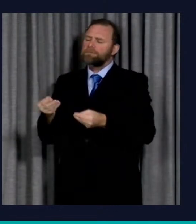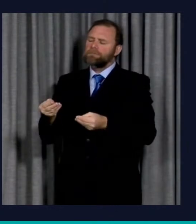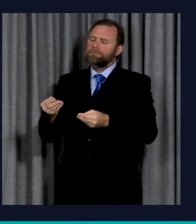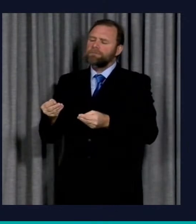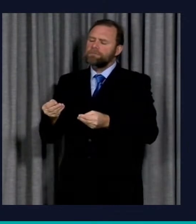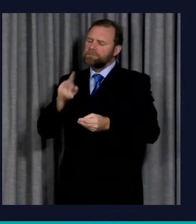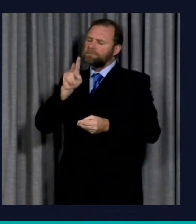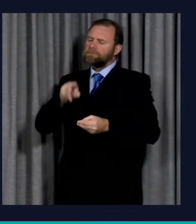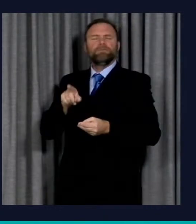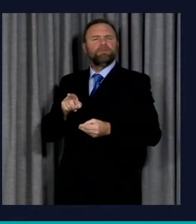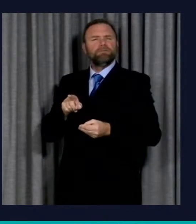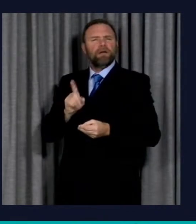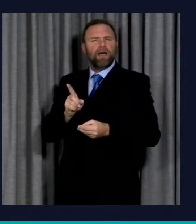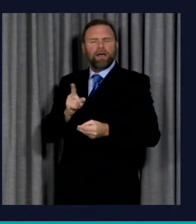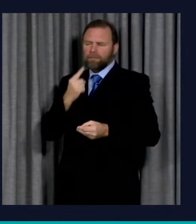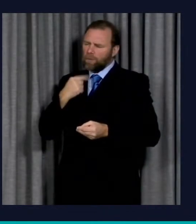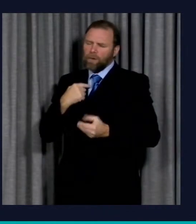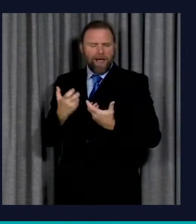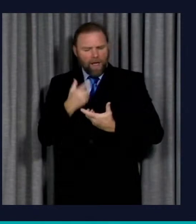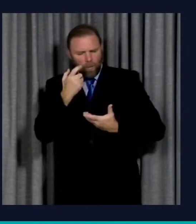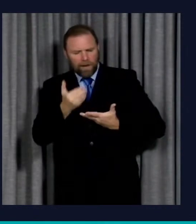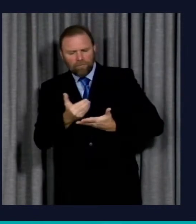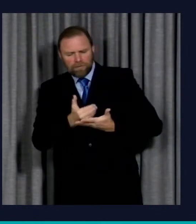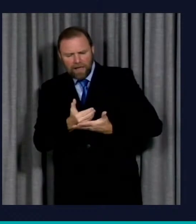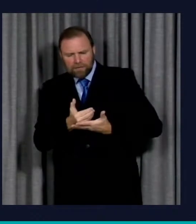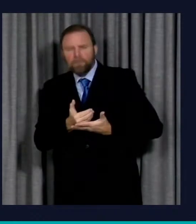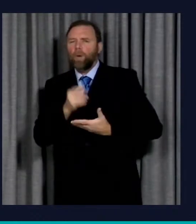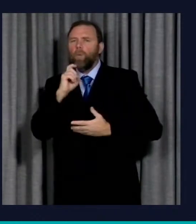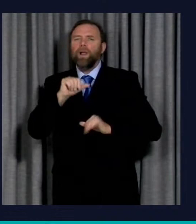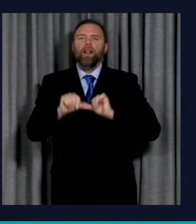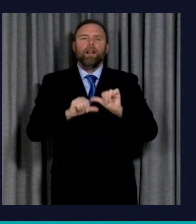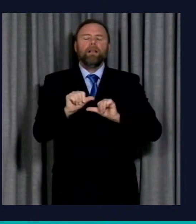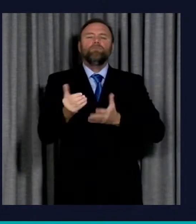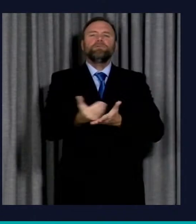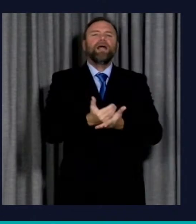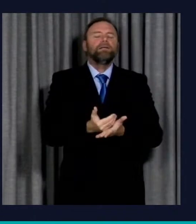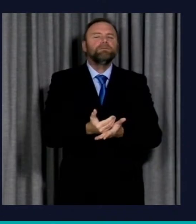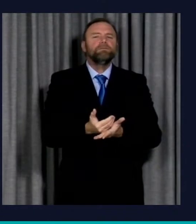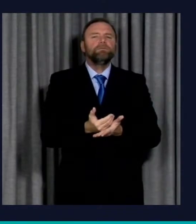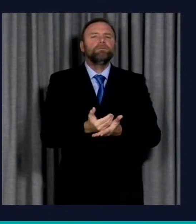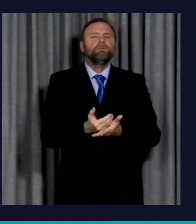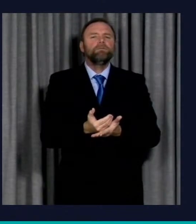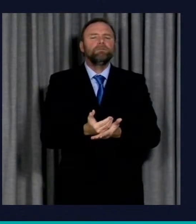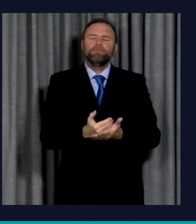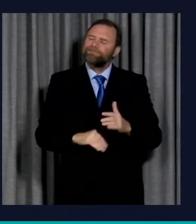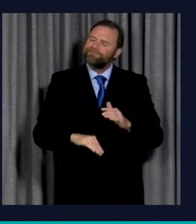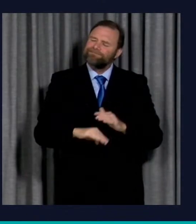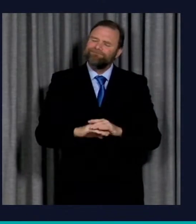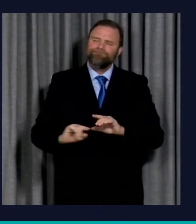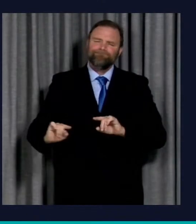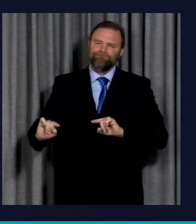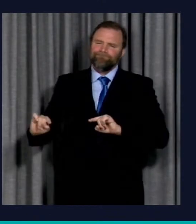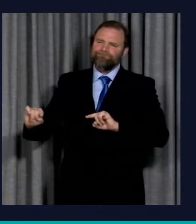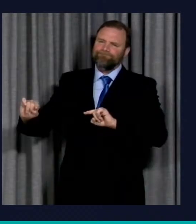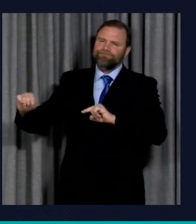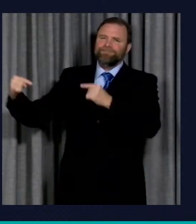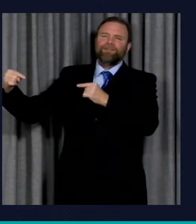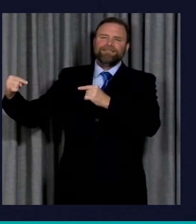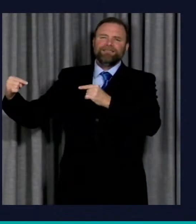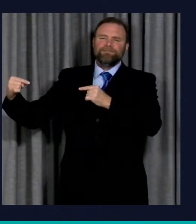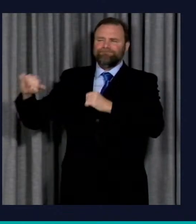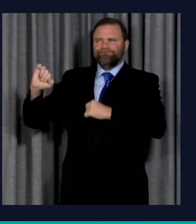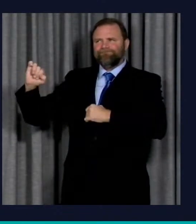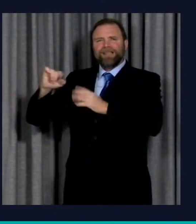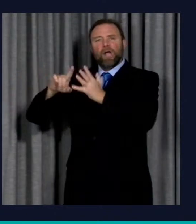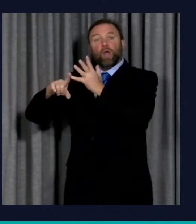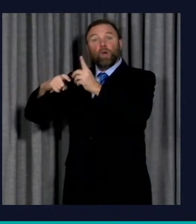we can take to protect people, we will take them. I think there's a real contrast with the paralysis of the